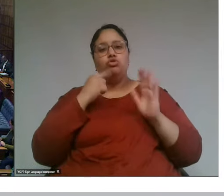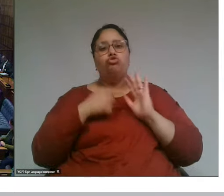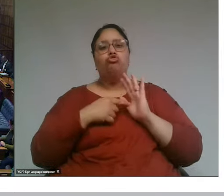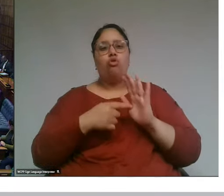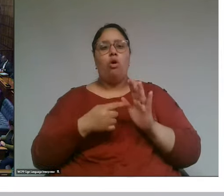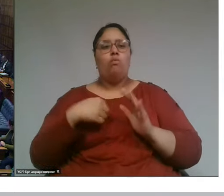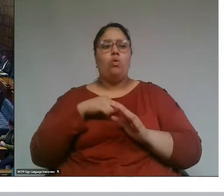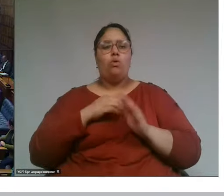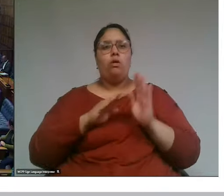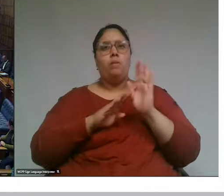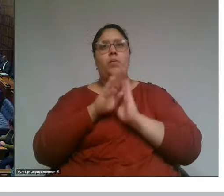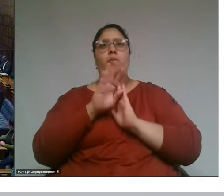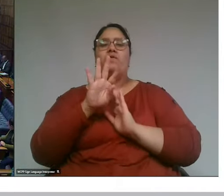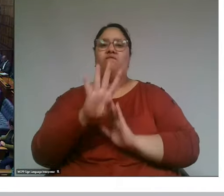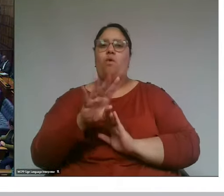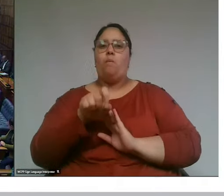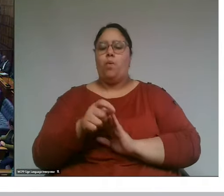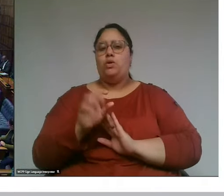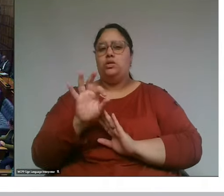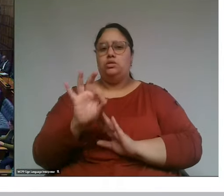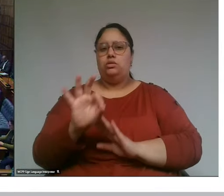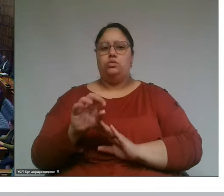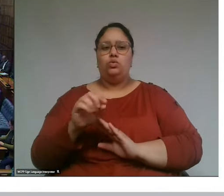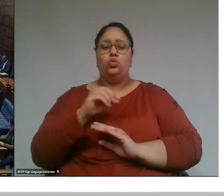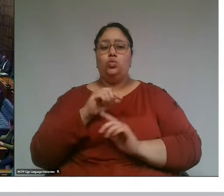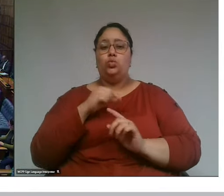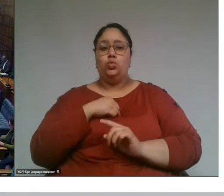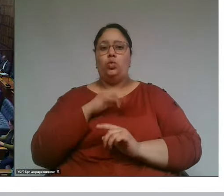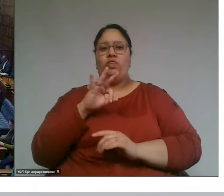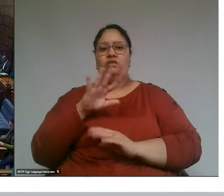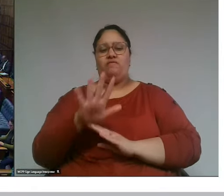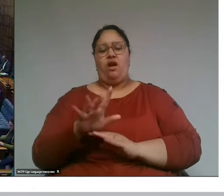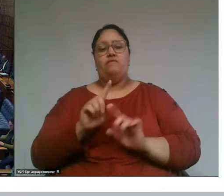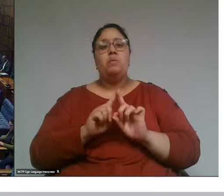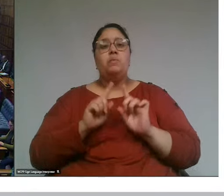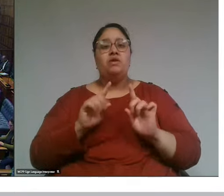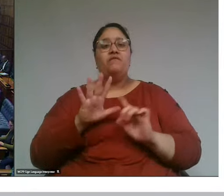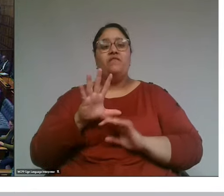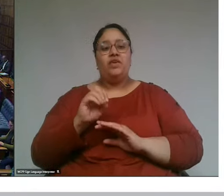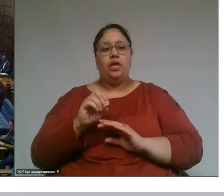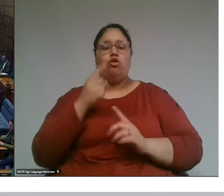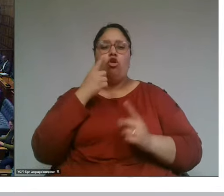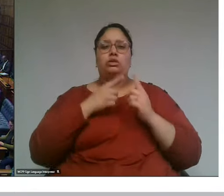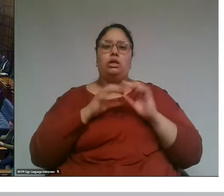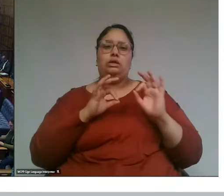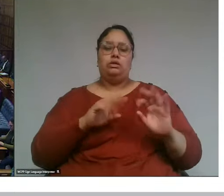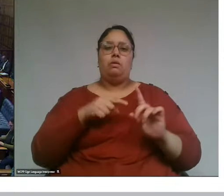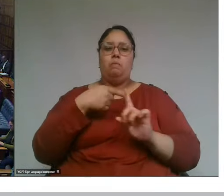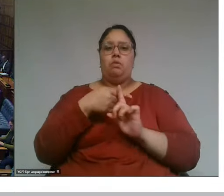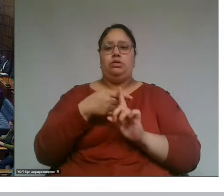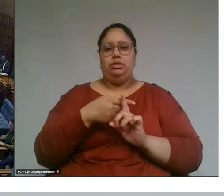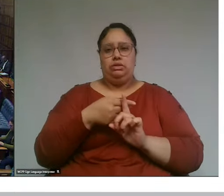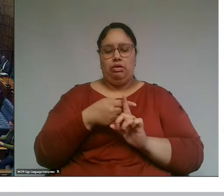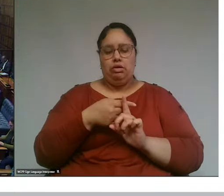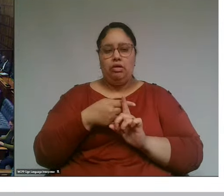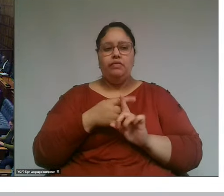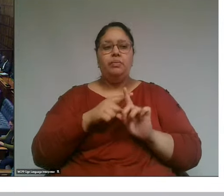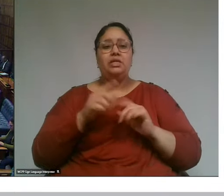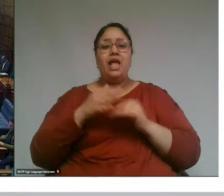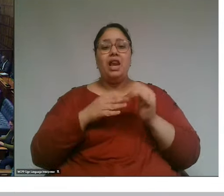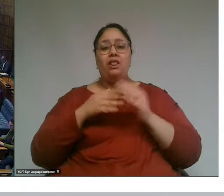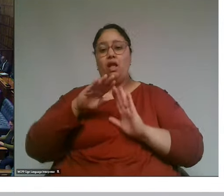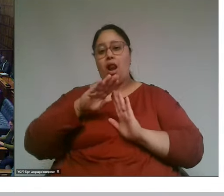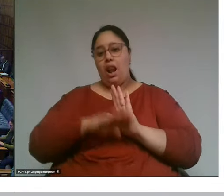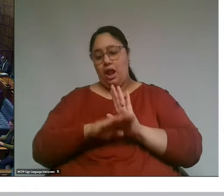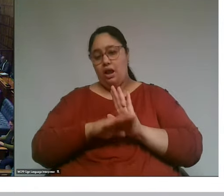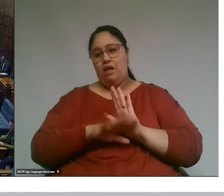went up four uh points to 35 um although 50s considered to be positive and anything below 50